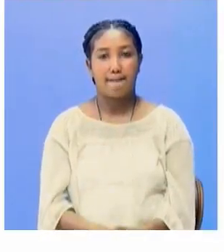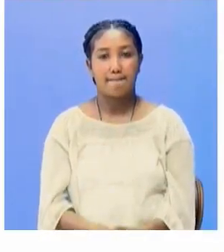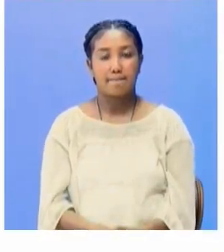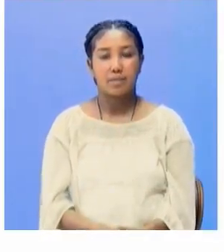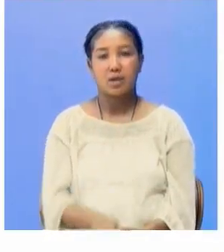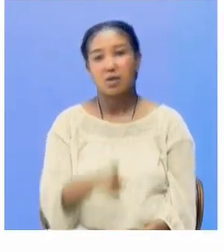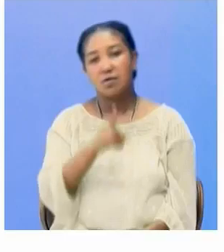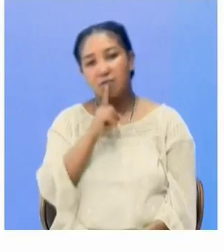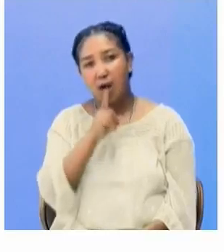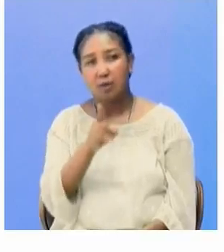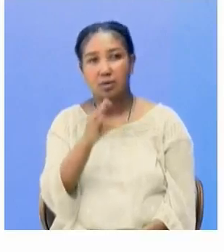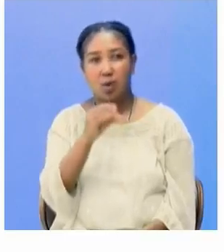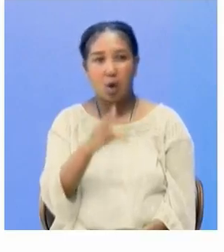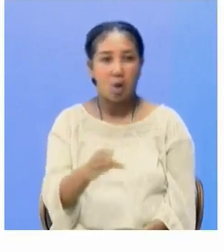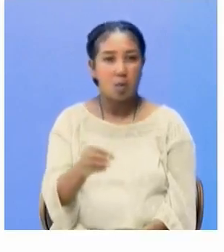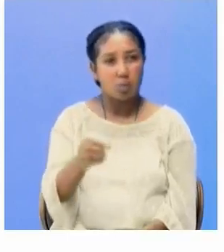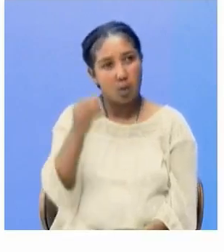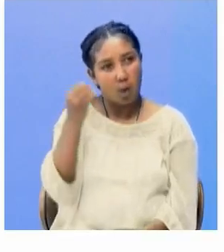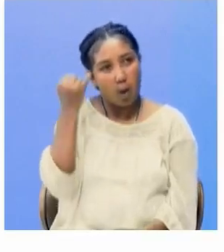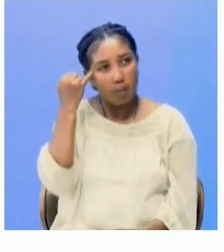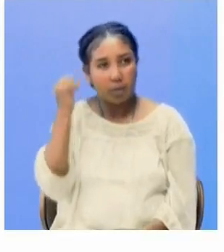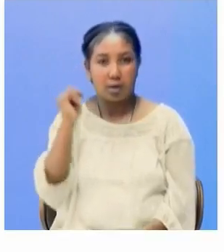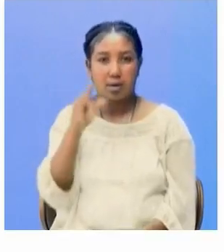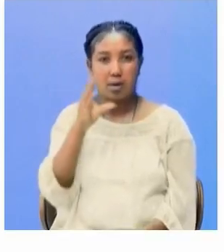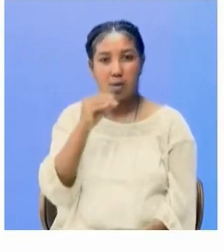or if you're talking about opinion,